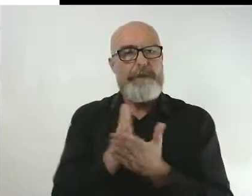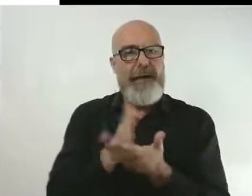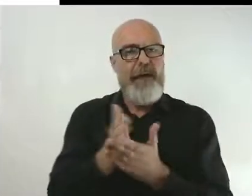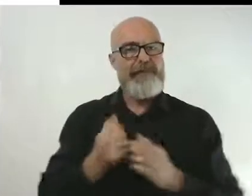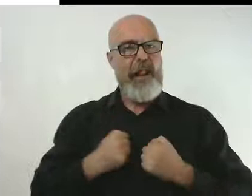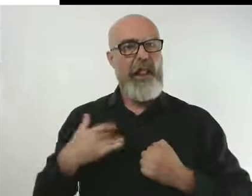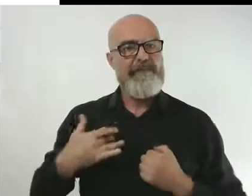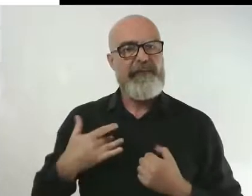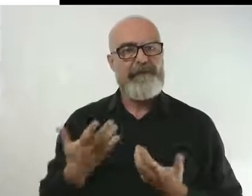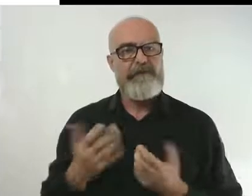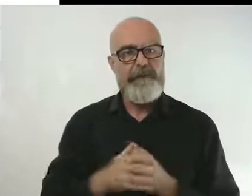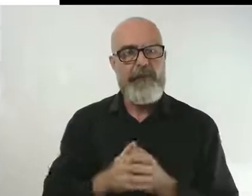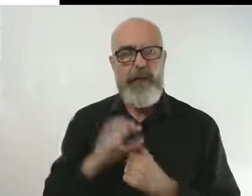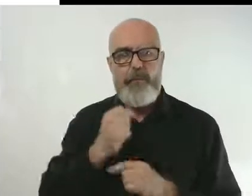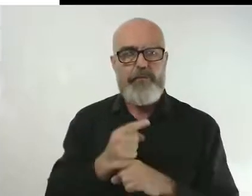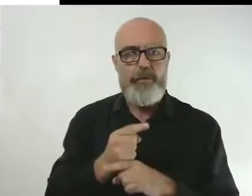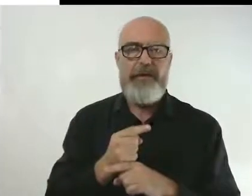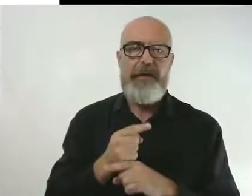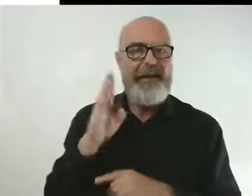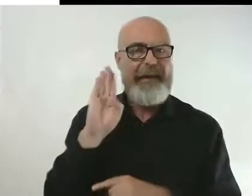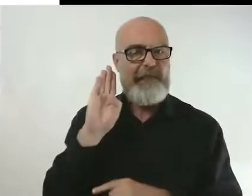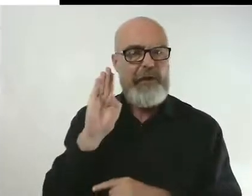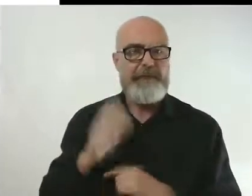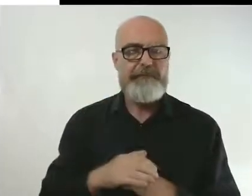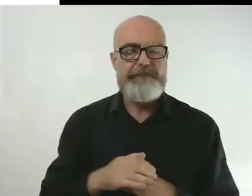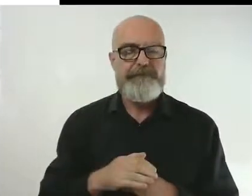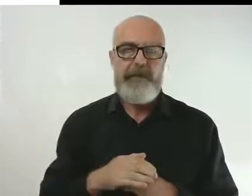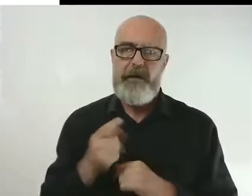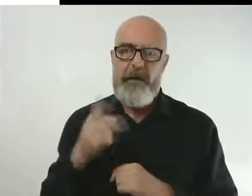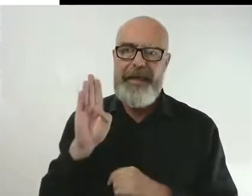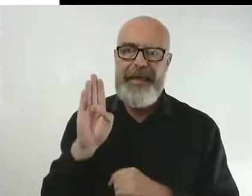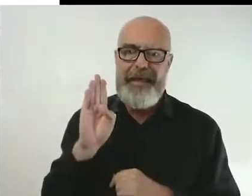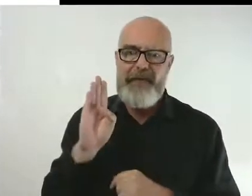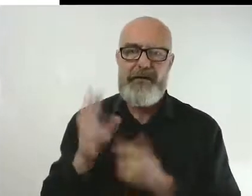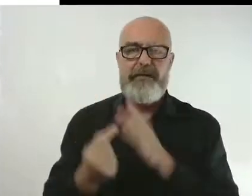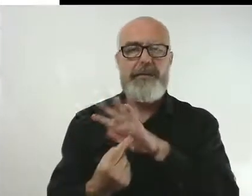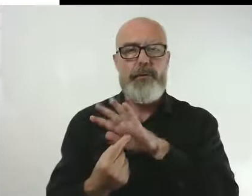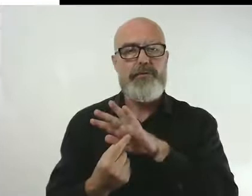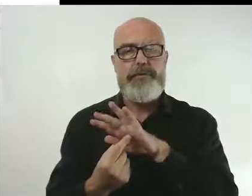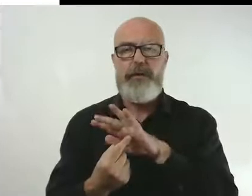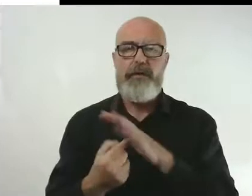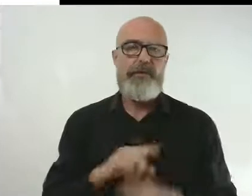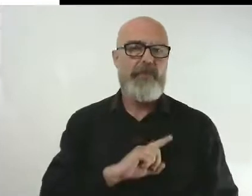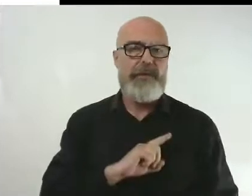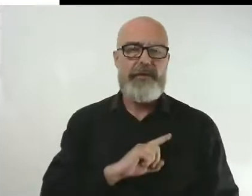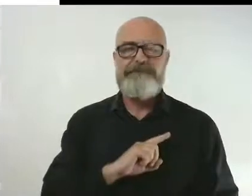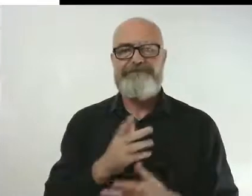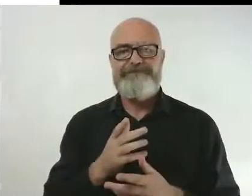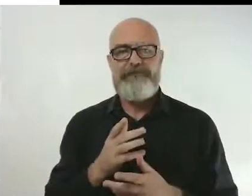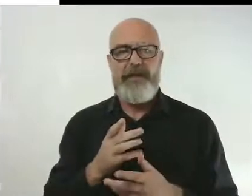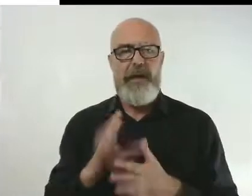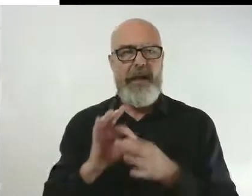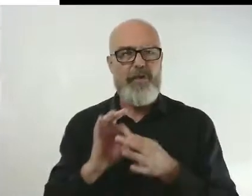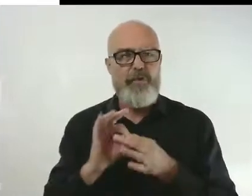I'm going to talk to you about an important part of our lives. I'm going to talk to you about hearing. And hearing